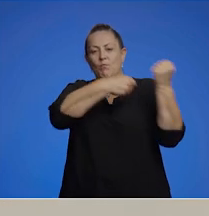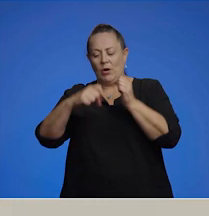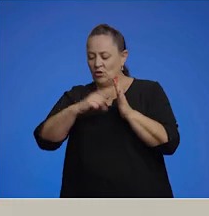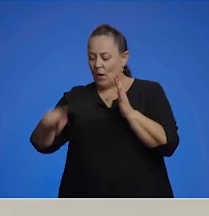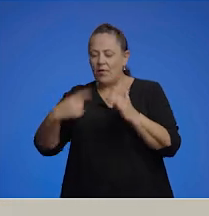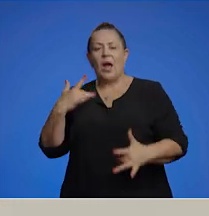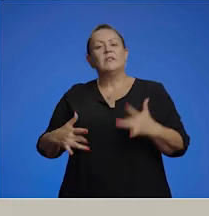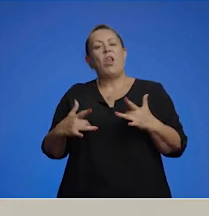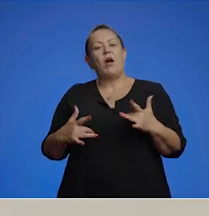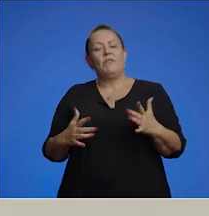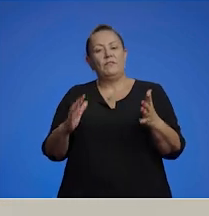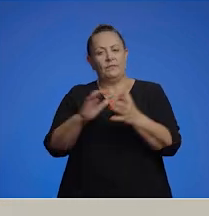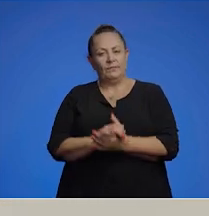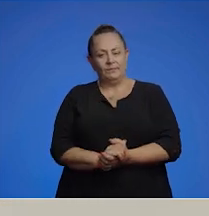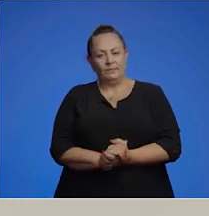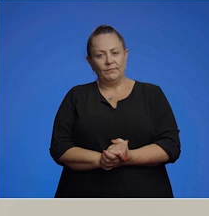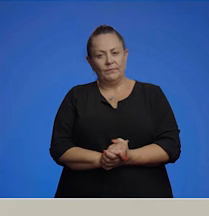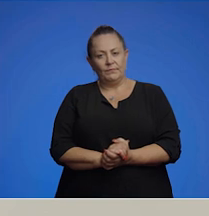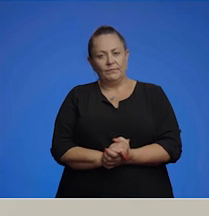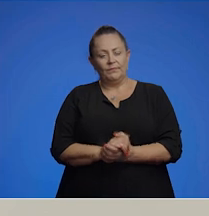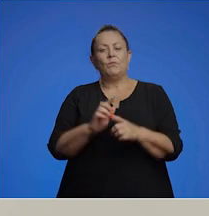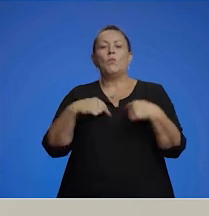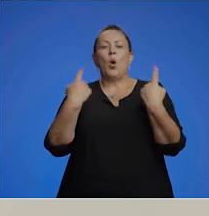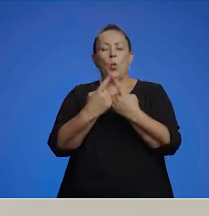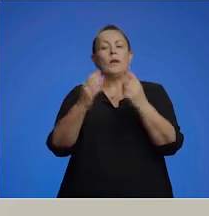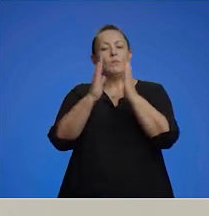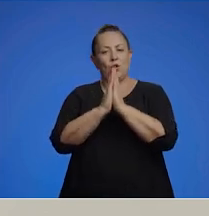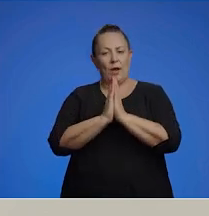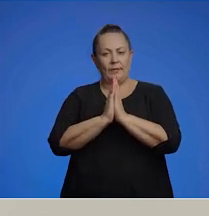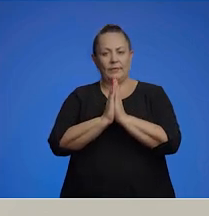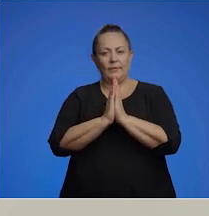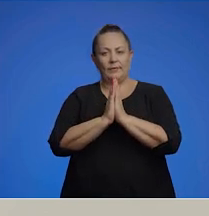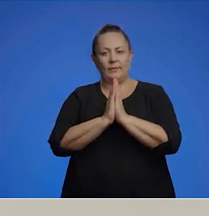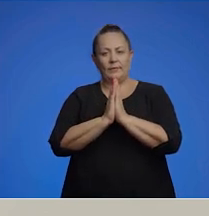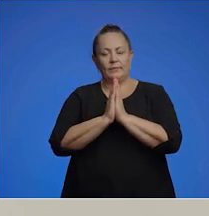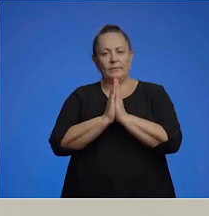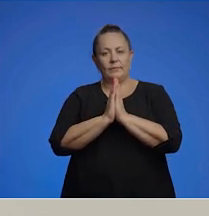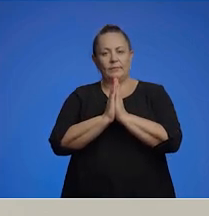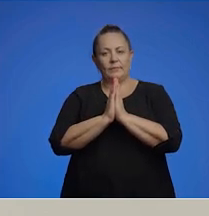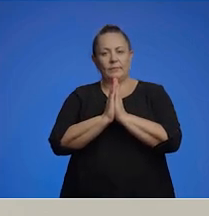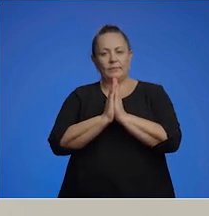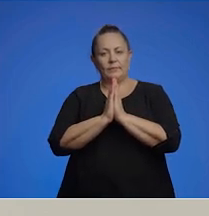to everlasting life. Amen. Let us pray.